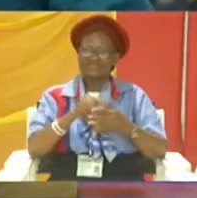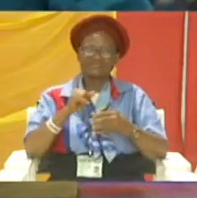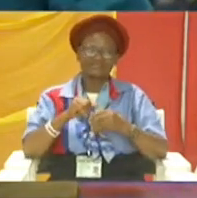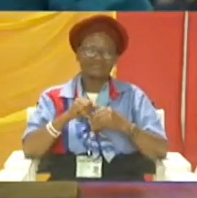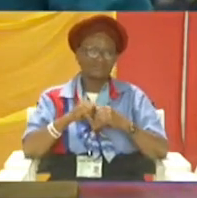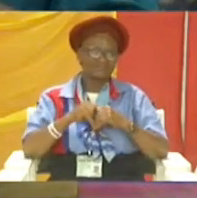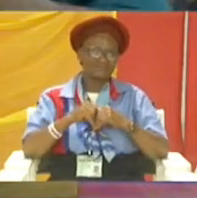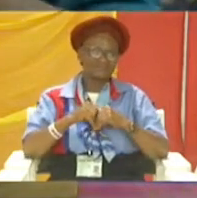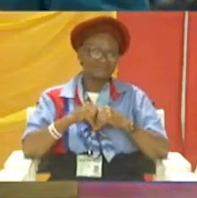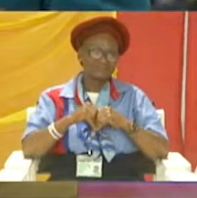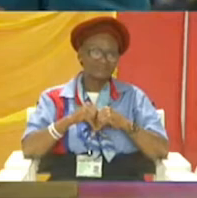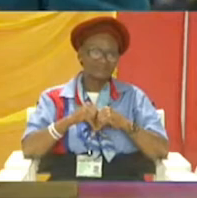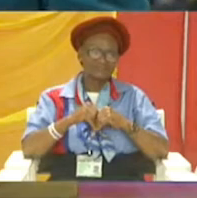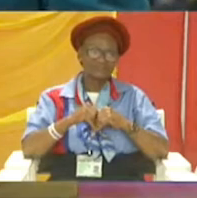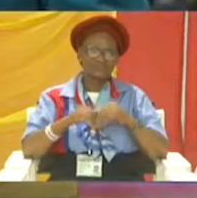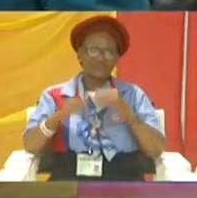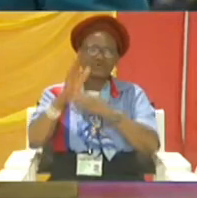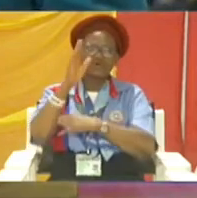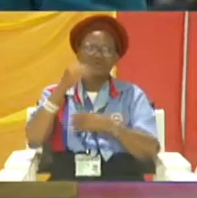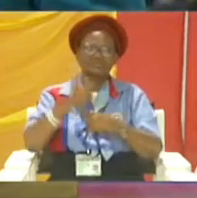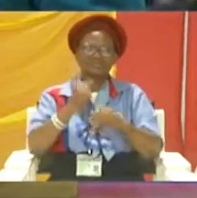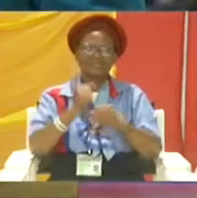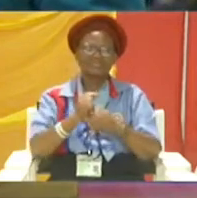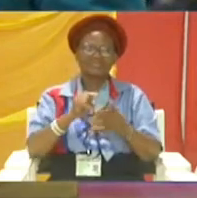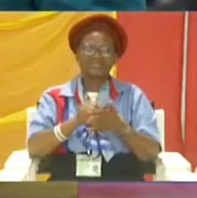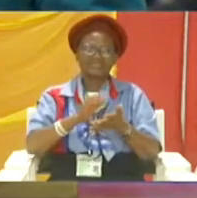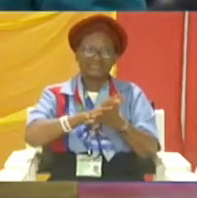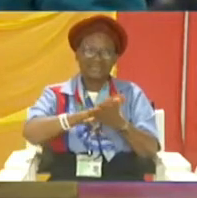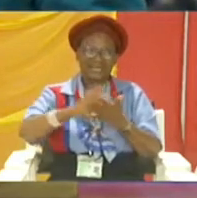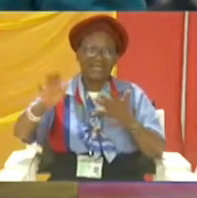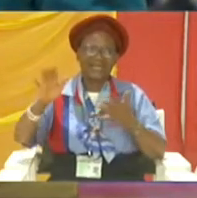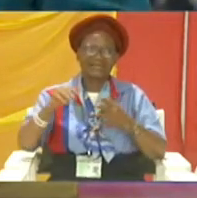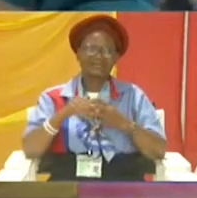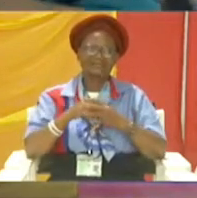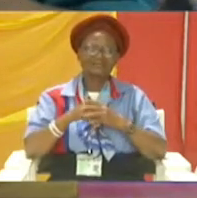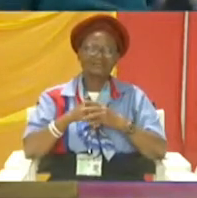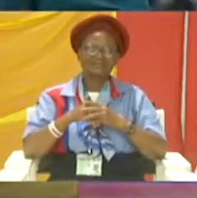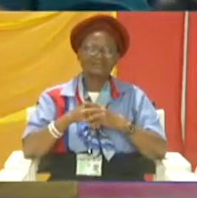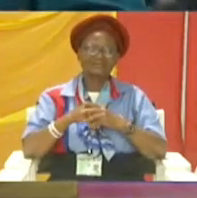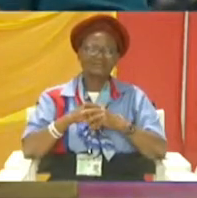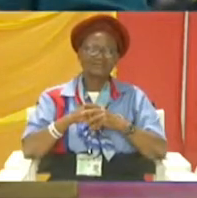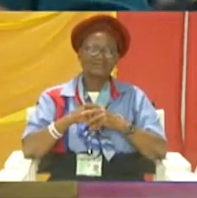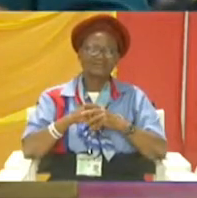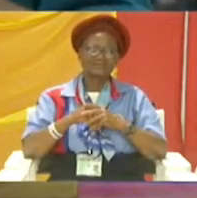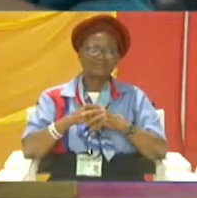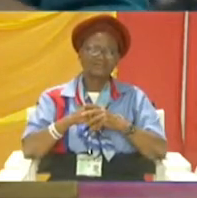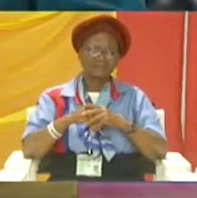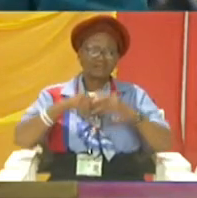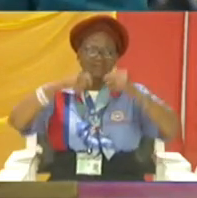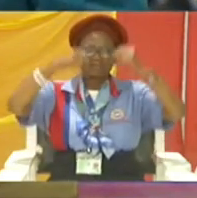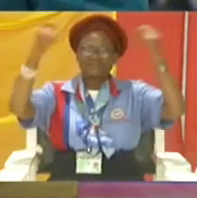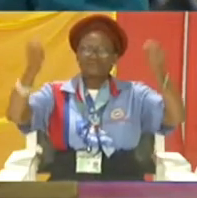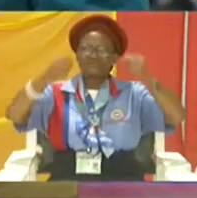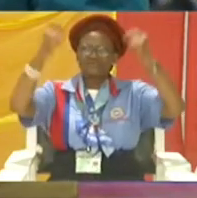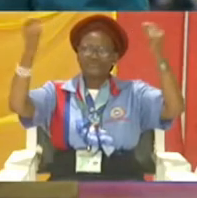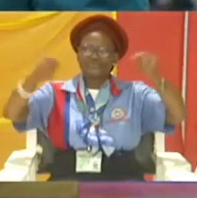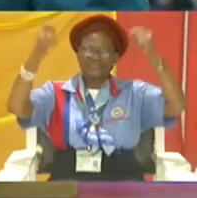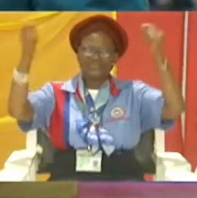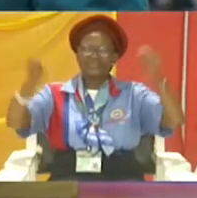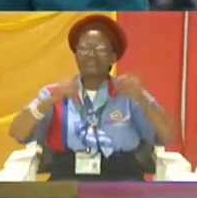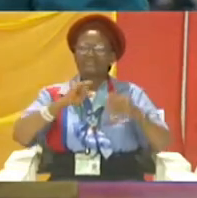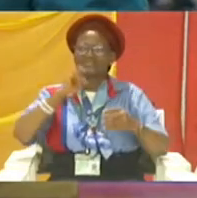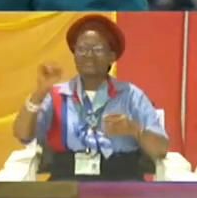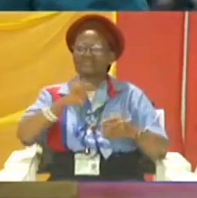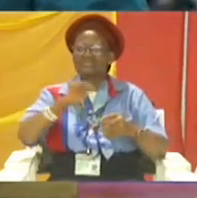God made it clear. jubilee is a